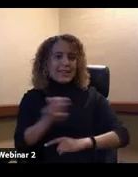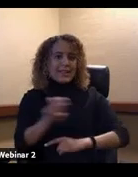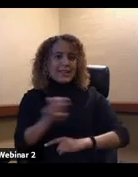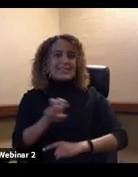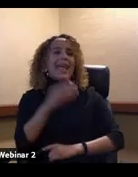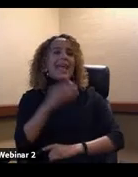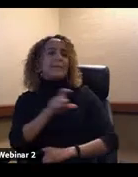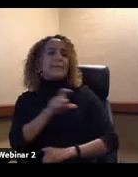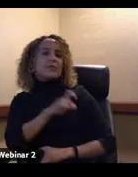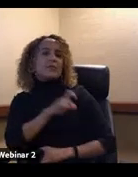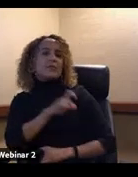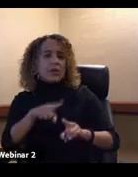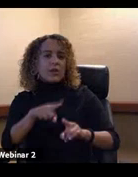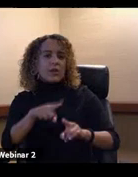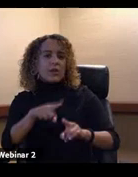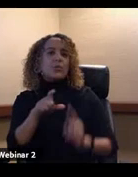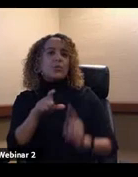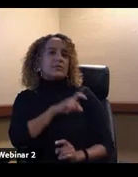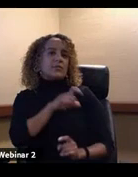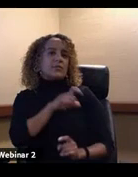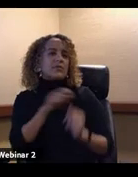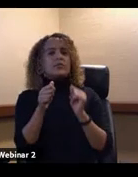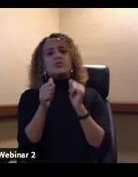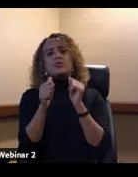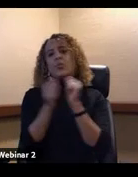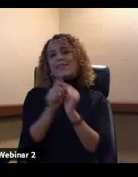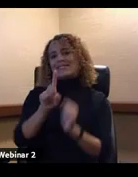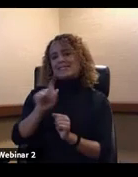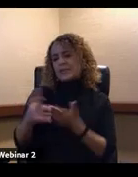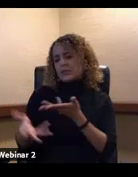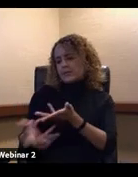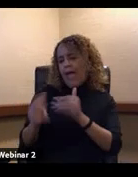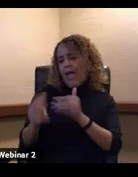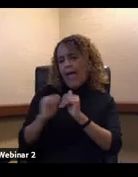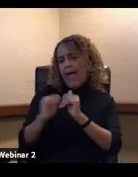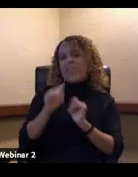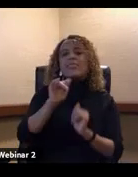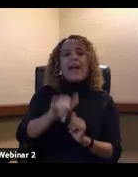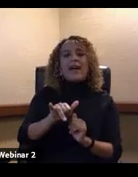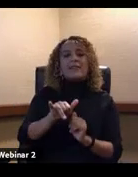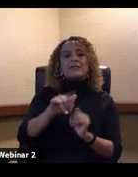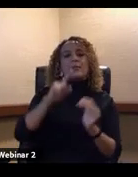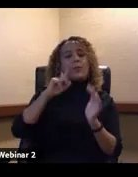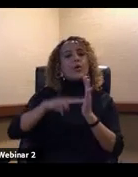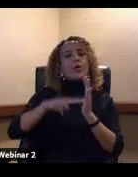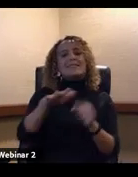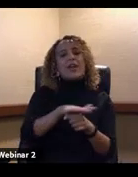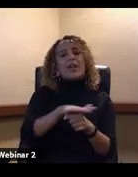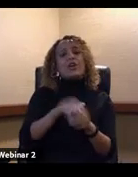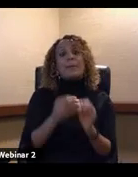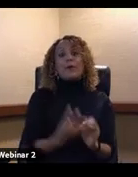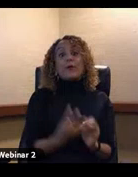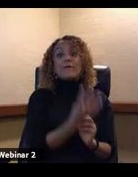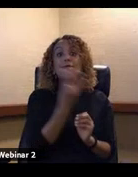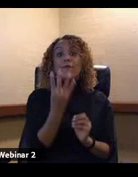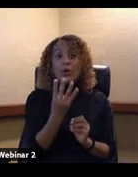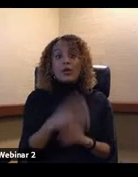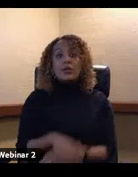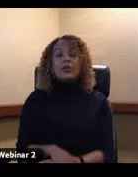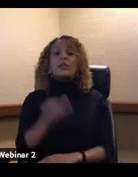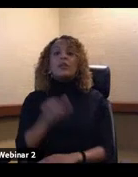transit and city police officers about responding to survivors with disabilities. That would be an example of Purpose Area 4.